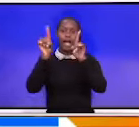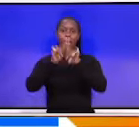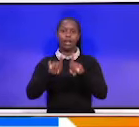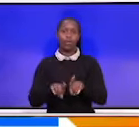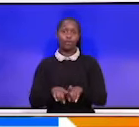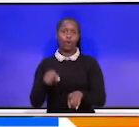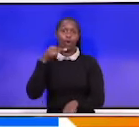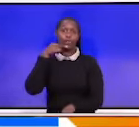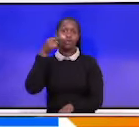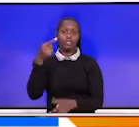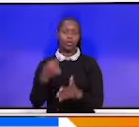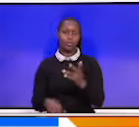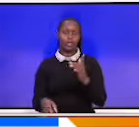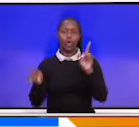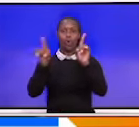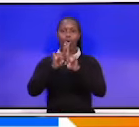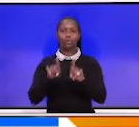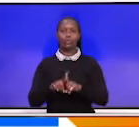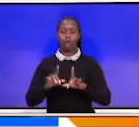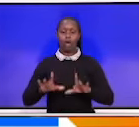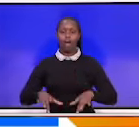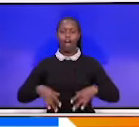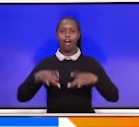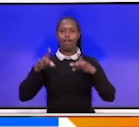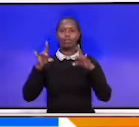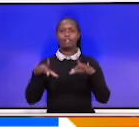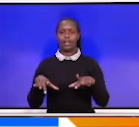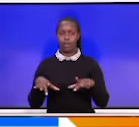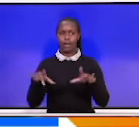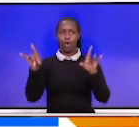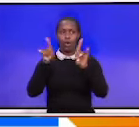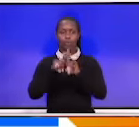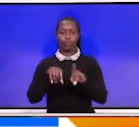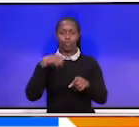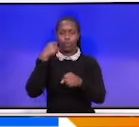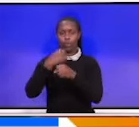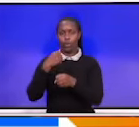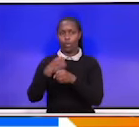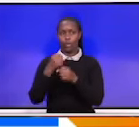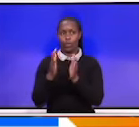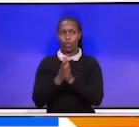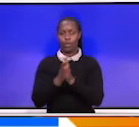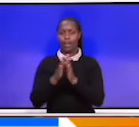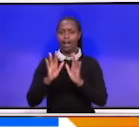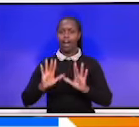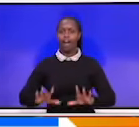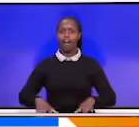say that also Austria, we are also working with Austria